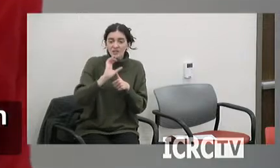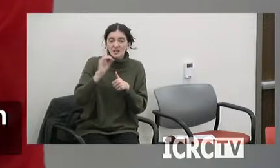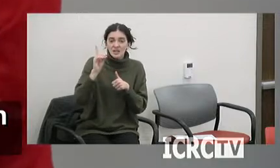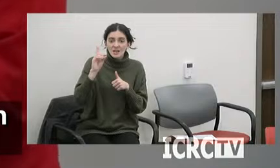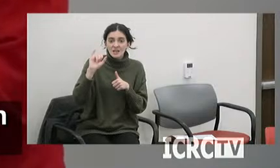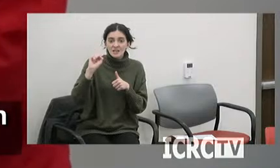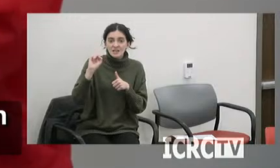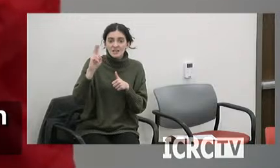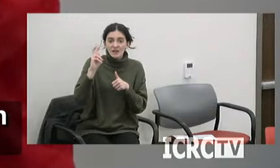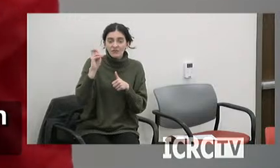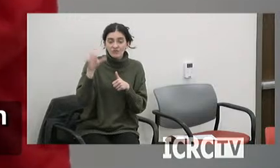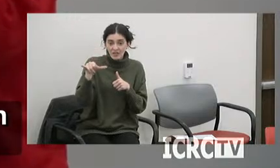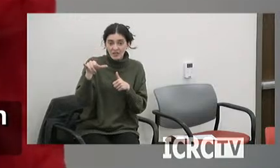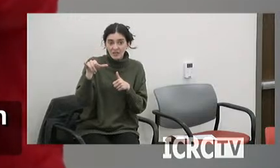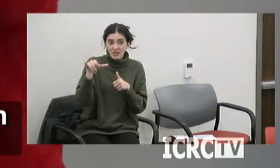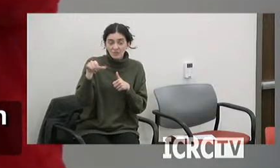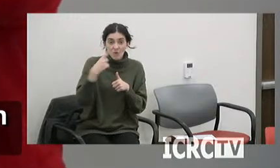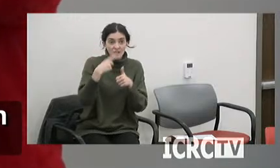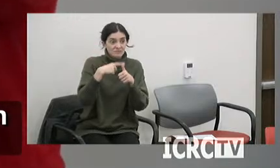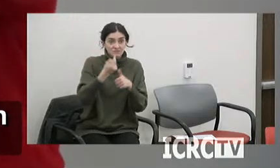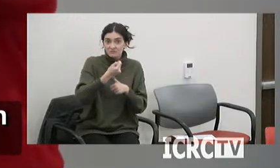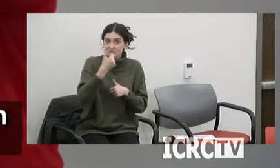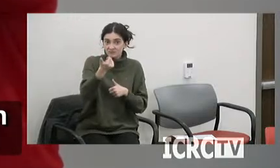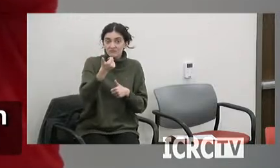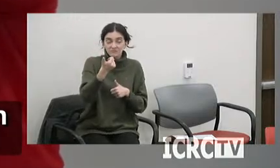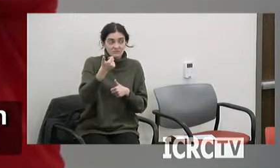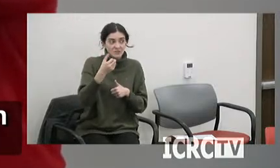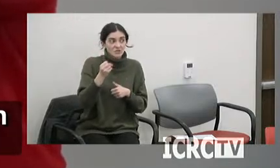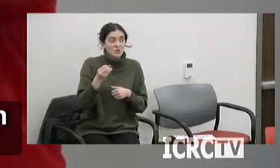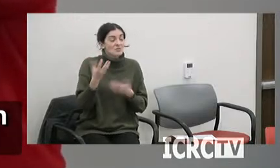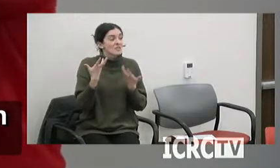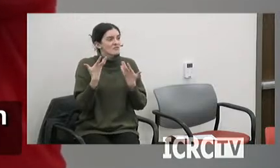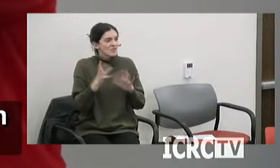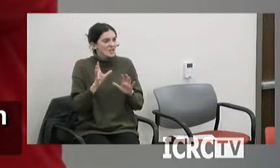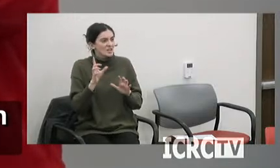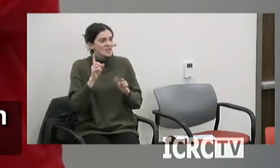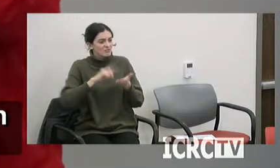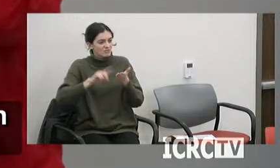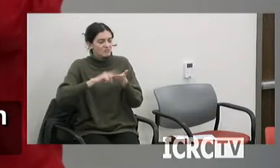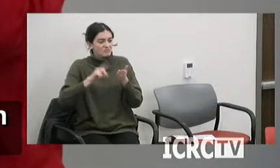many years. So we did curate that survey. We sent it out.